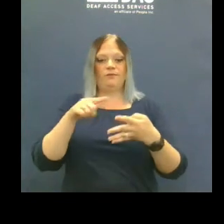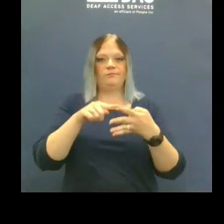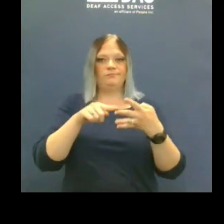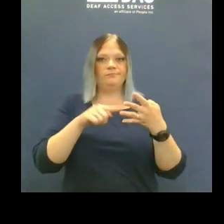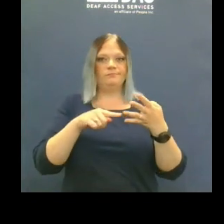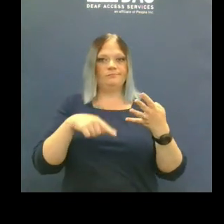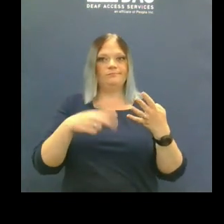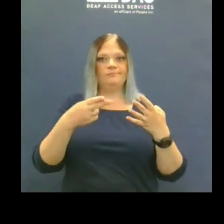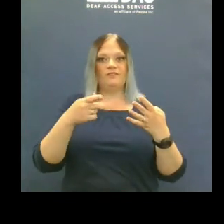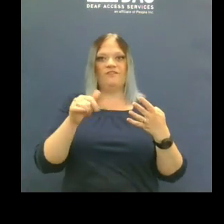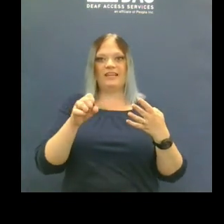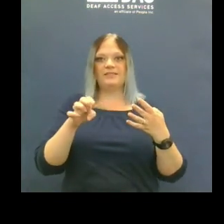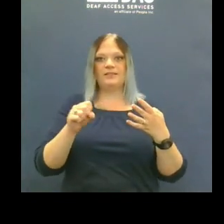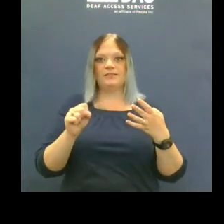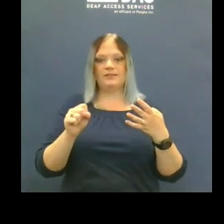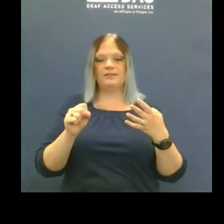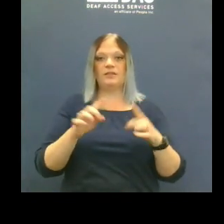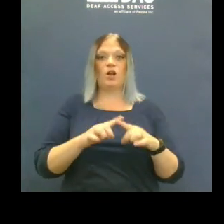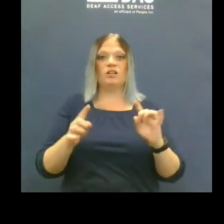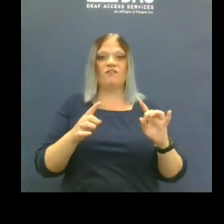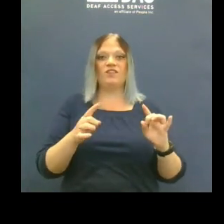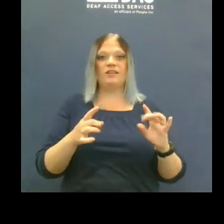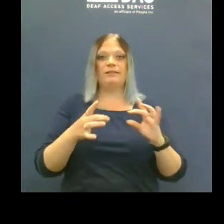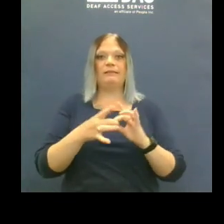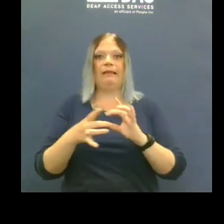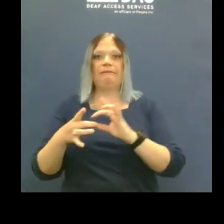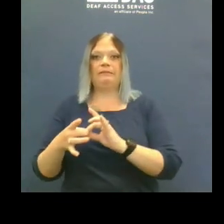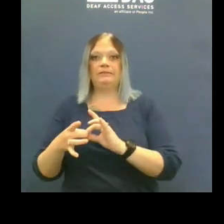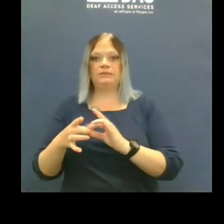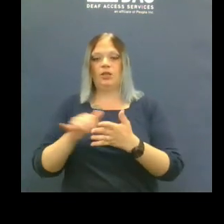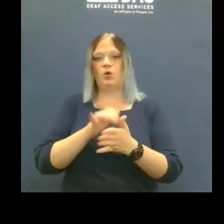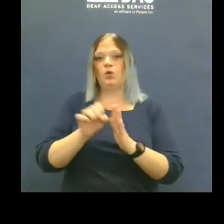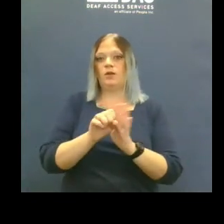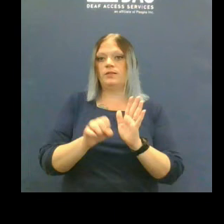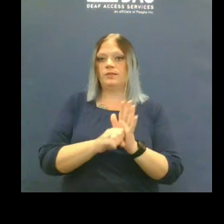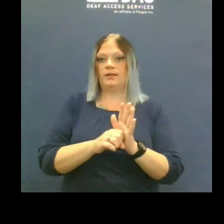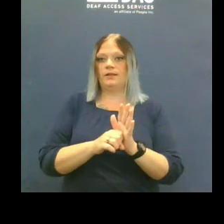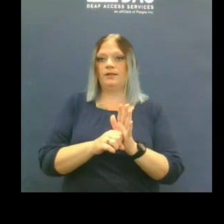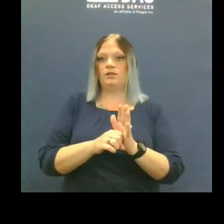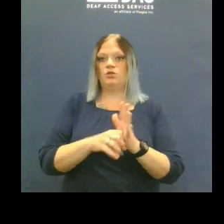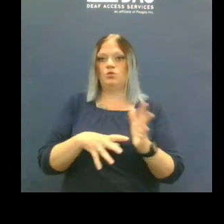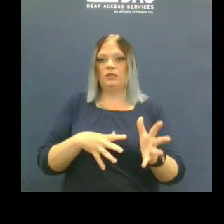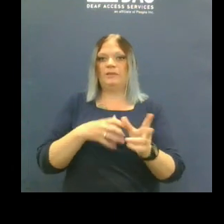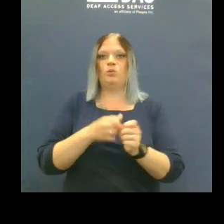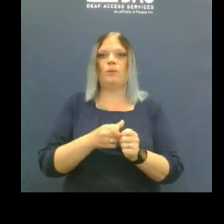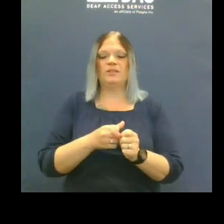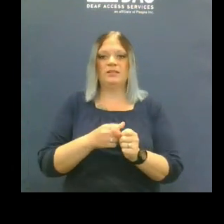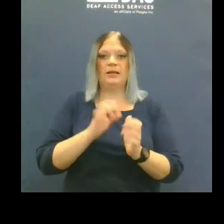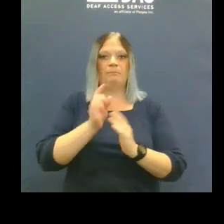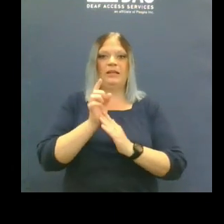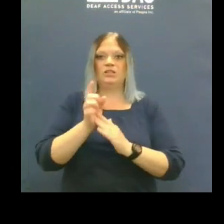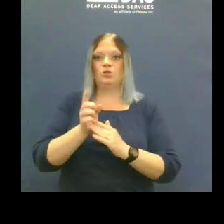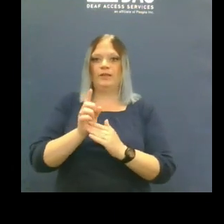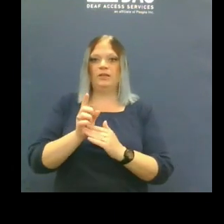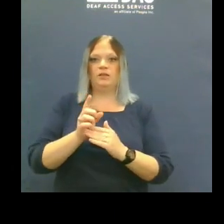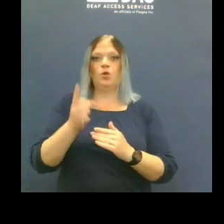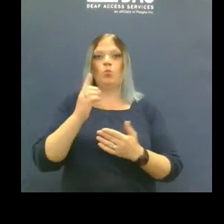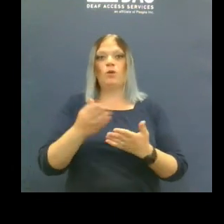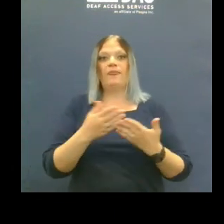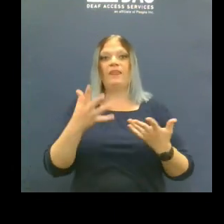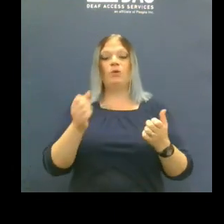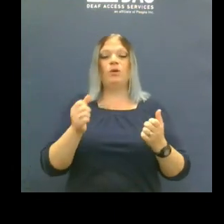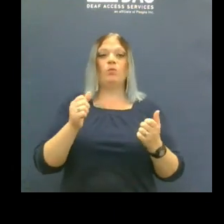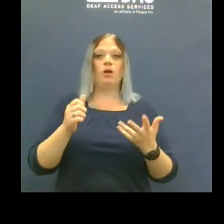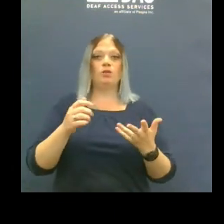move forward, there are obviously different links that New York State has that keep you up to speed minute to minute. But the one thing that we wanted